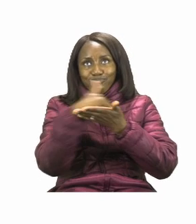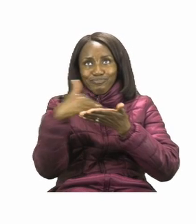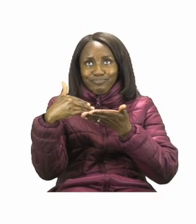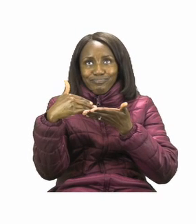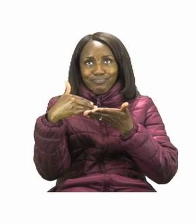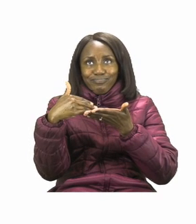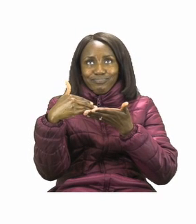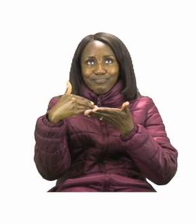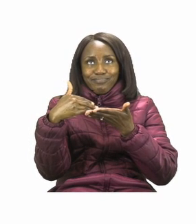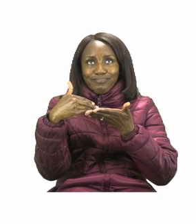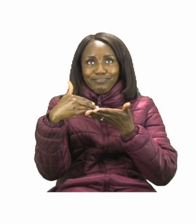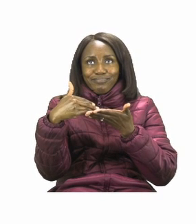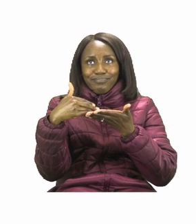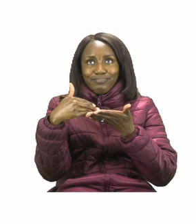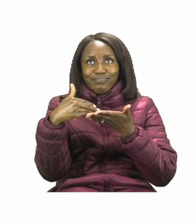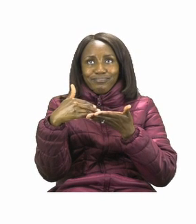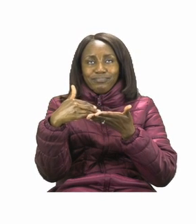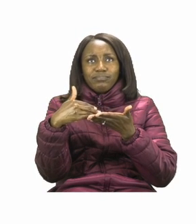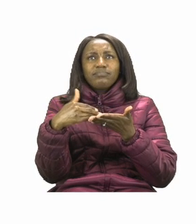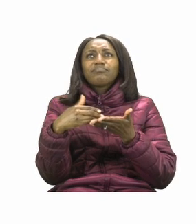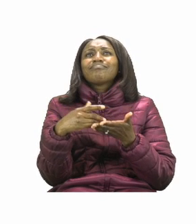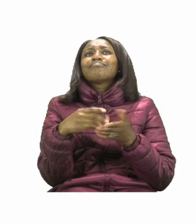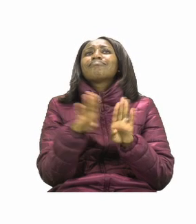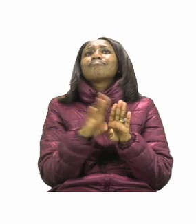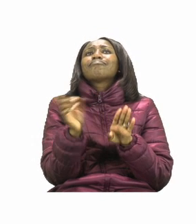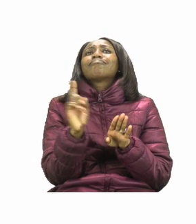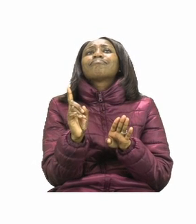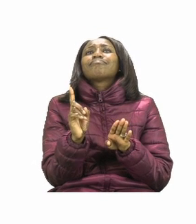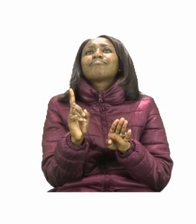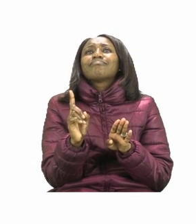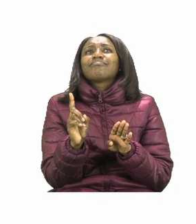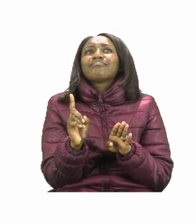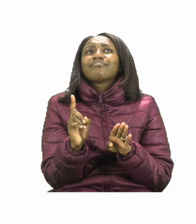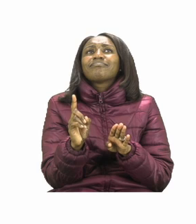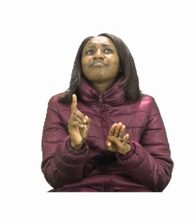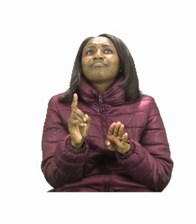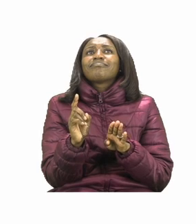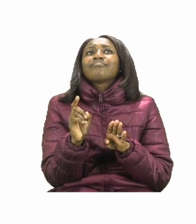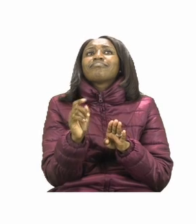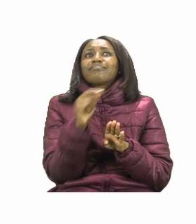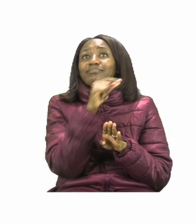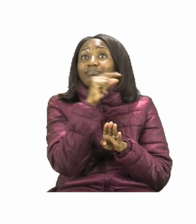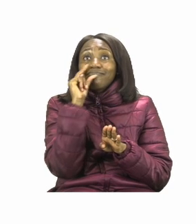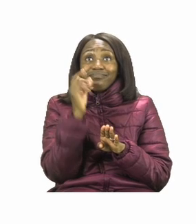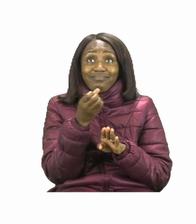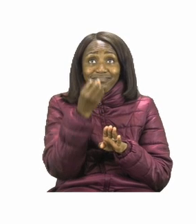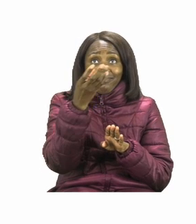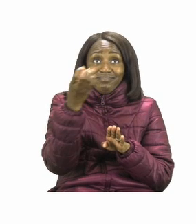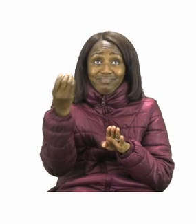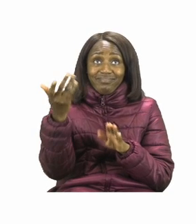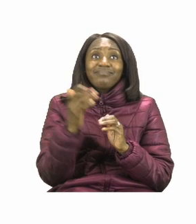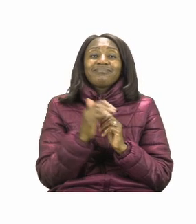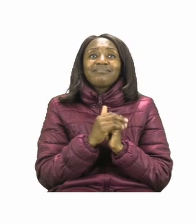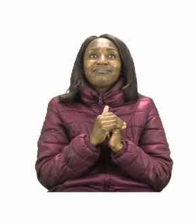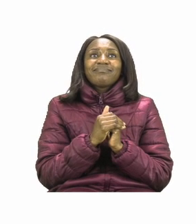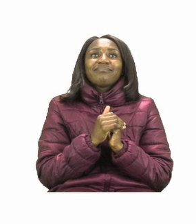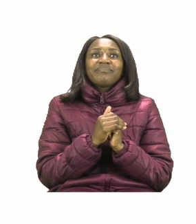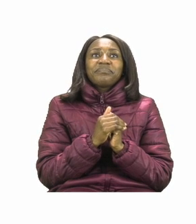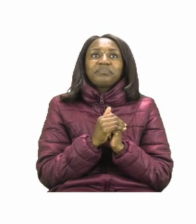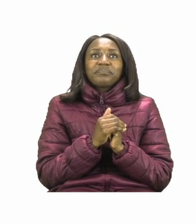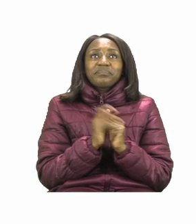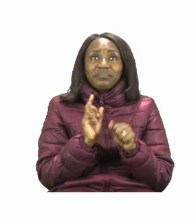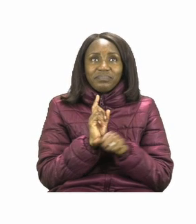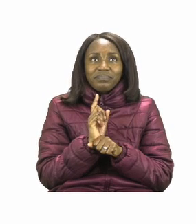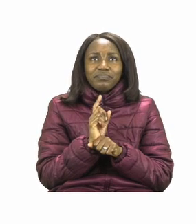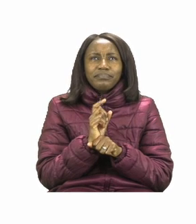Now it's going to be our job to make sure that we name the fractions. What we are going to do first is